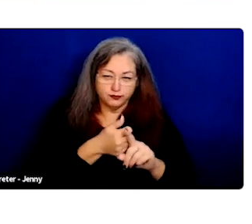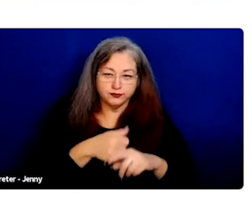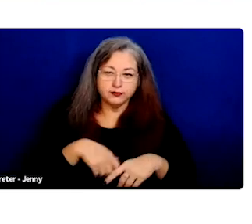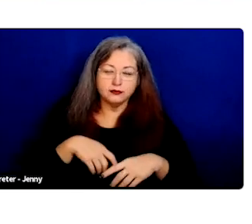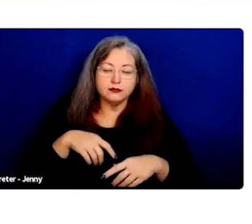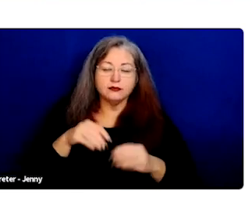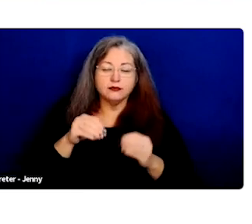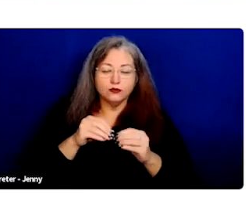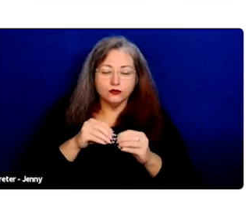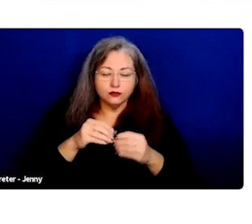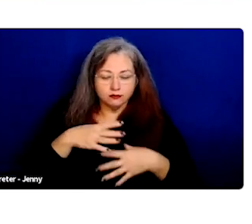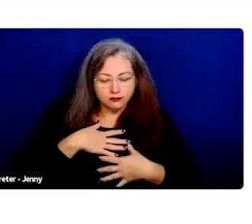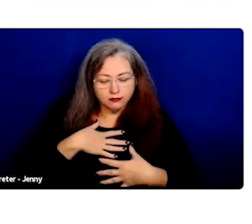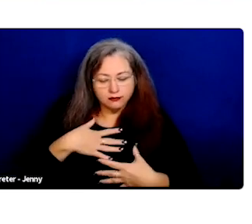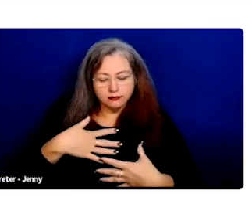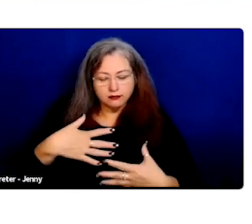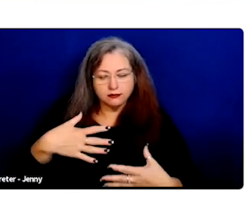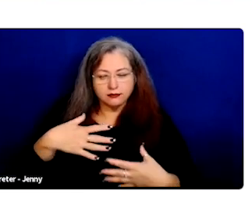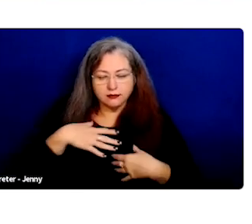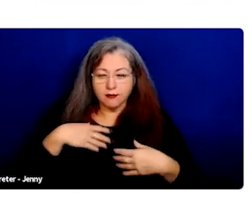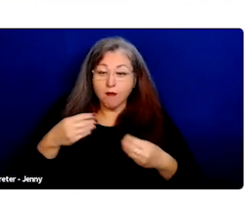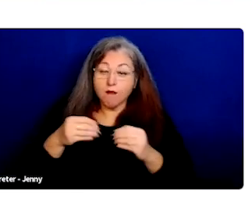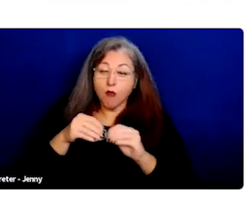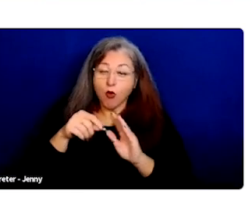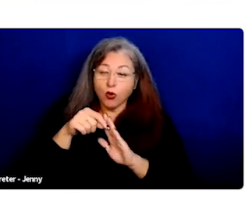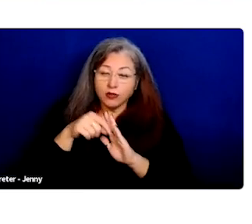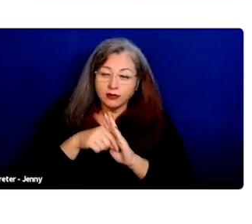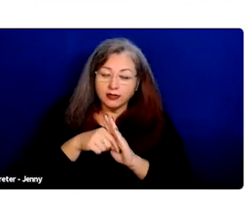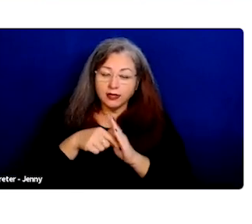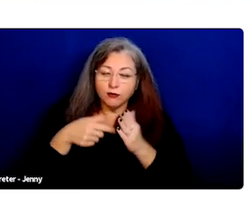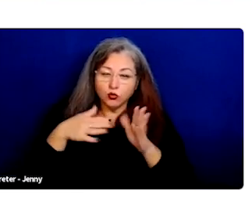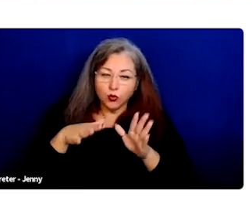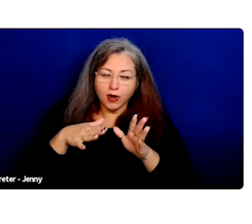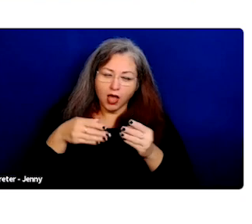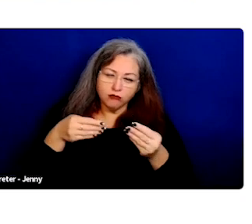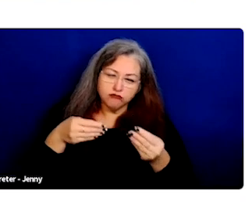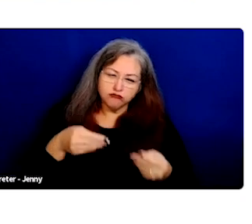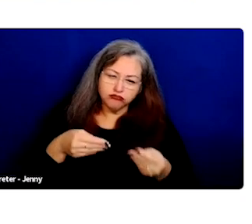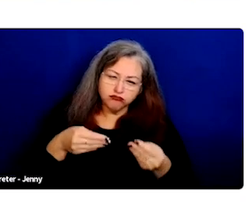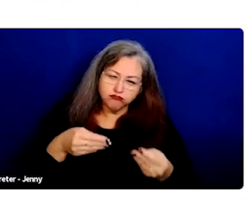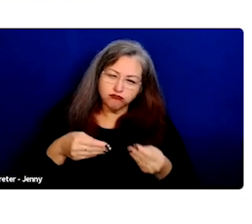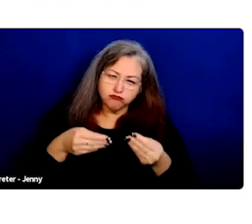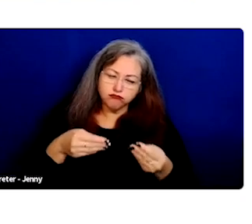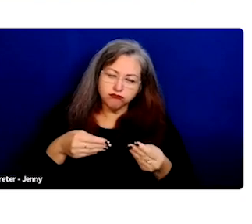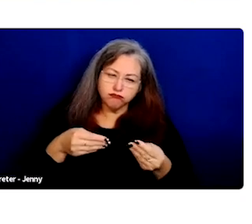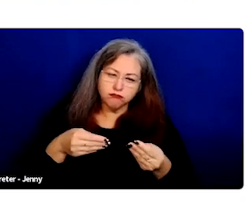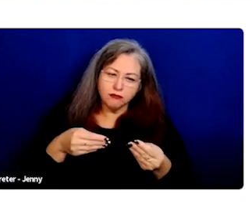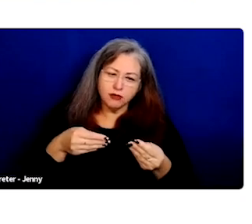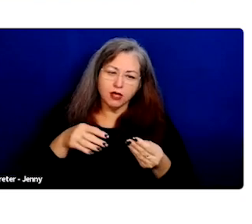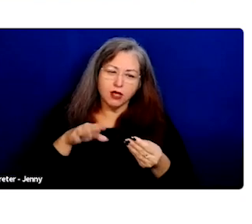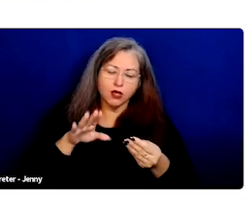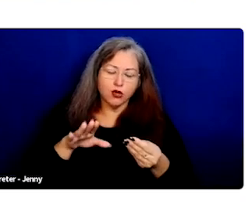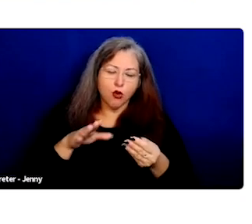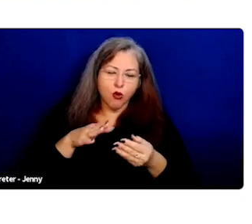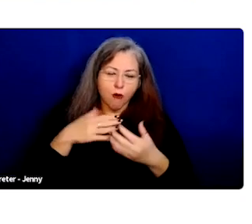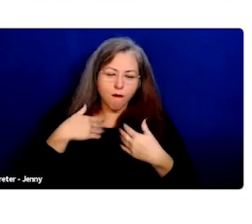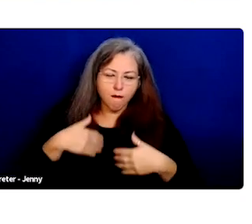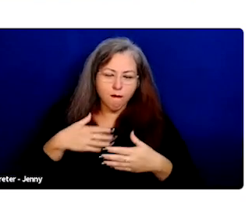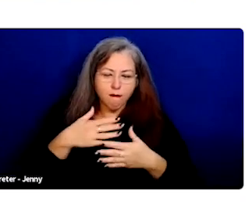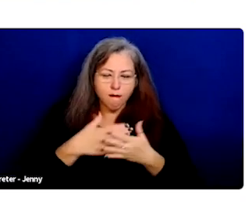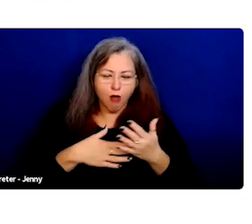Deepening the breath again, allow that breath to nourish the parts of you that